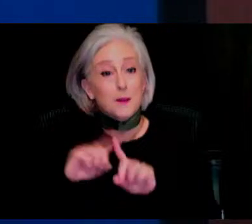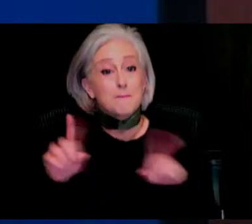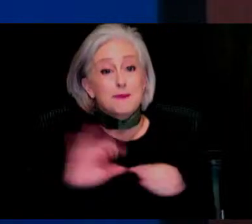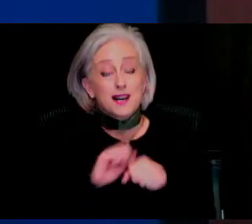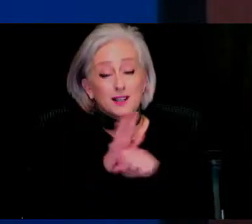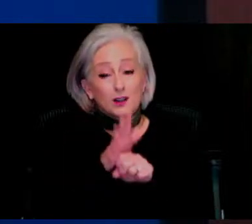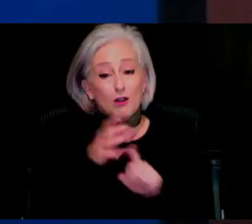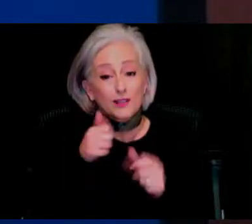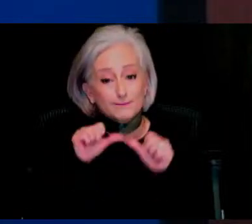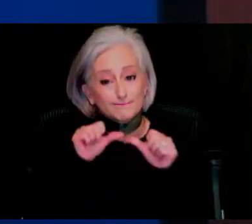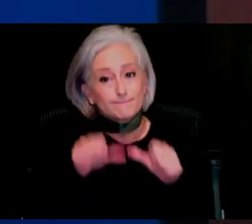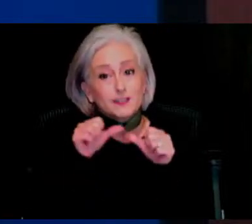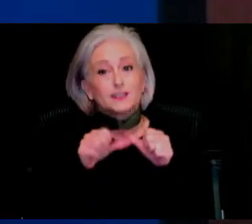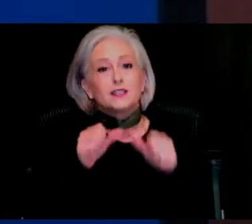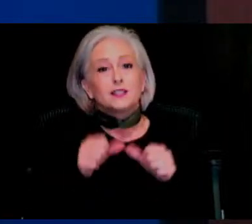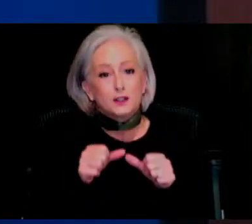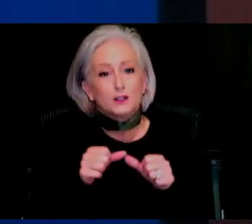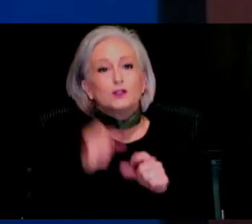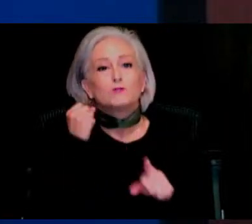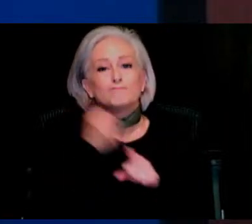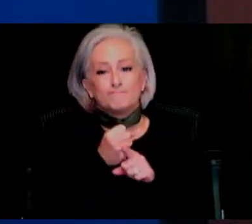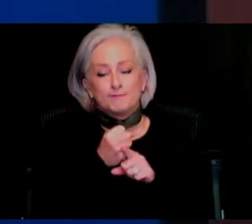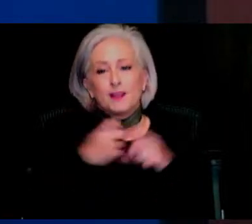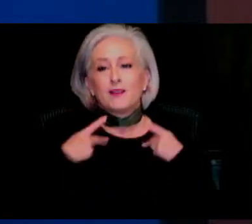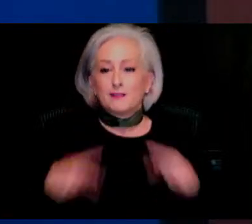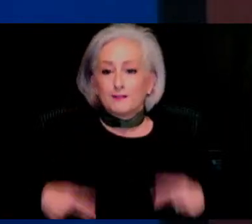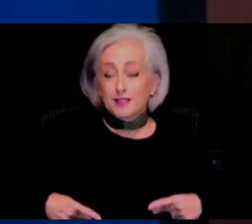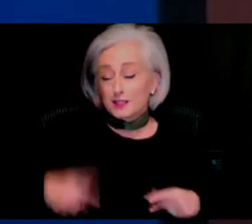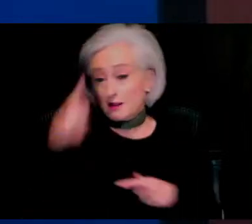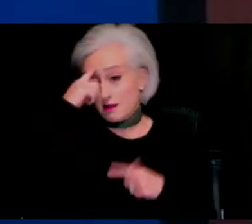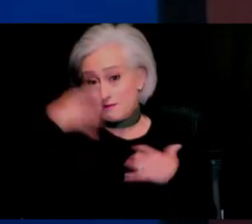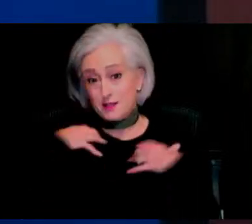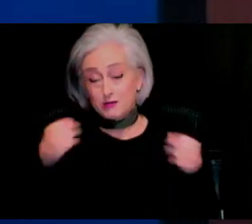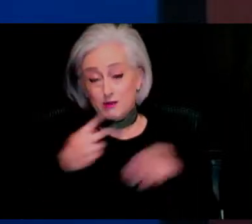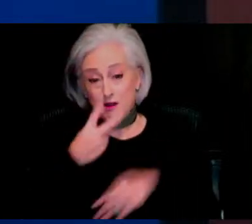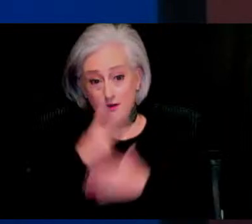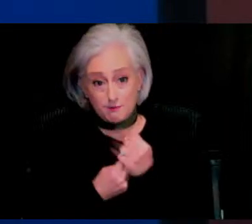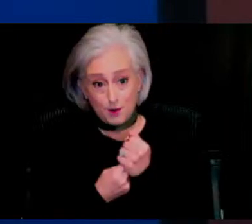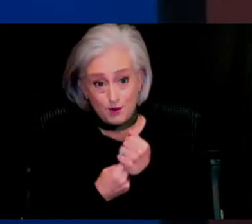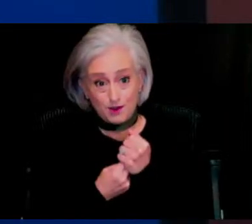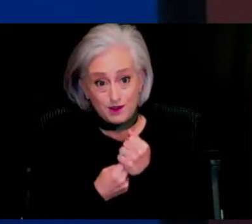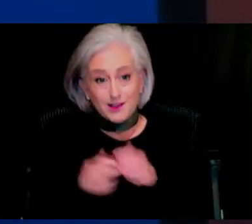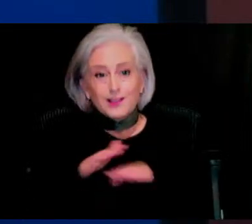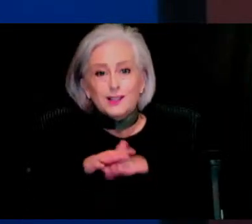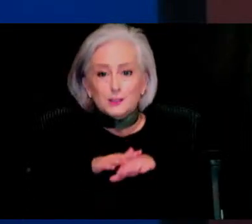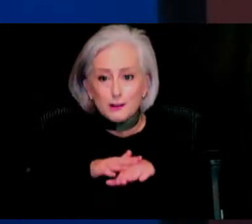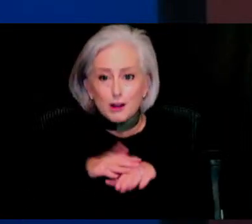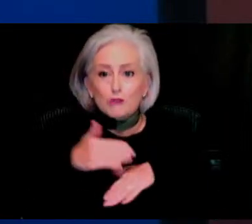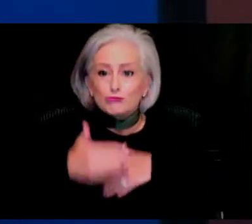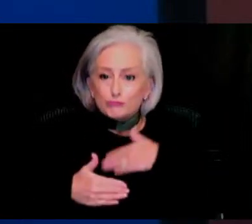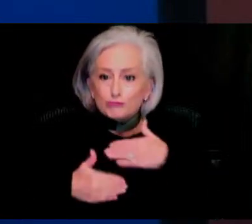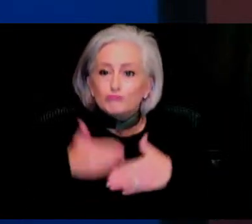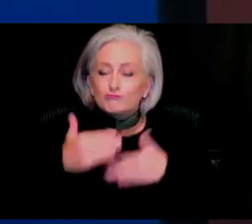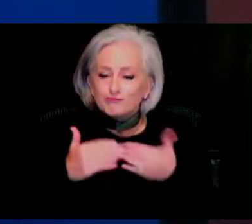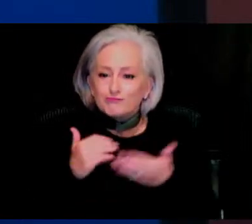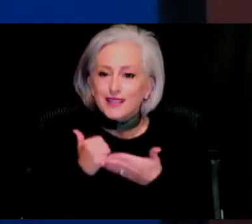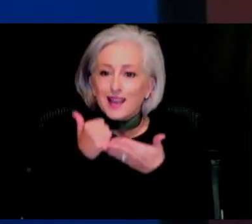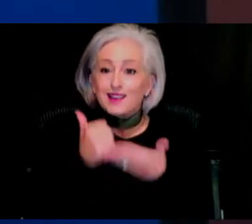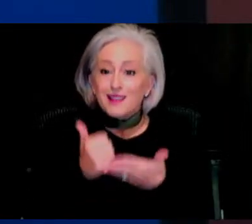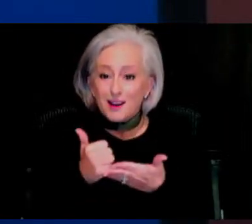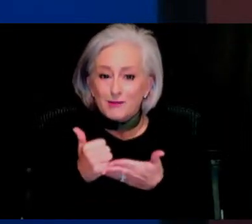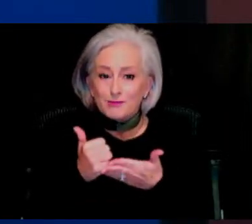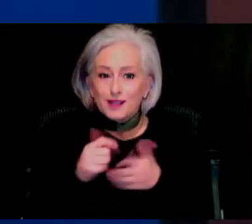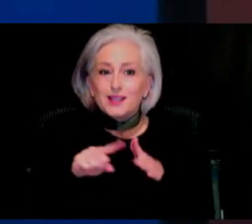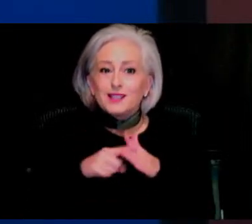toll on our physical and our mental health. But baby steps, they can help. You can start small, and we have some experts to